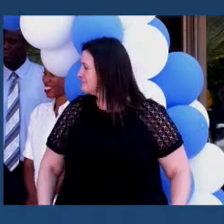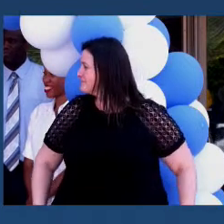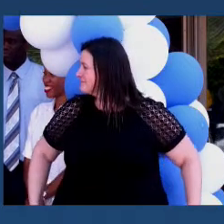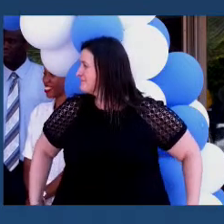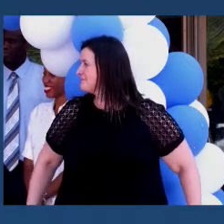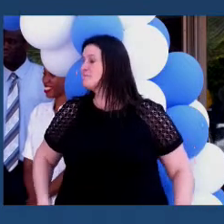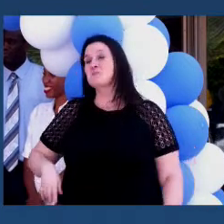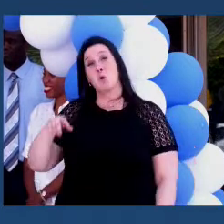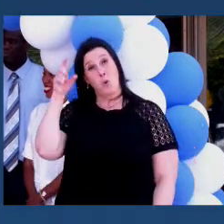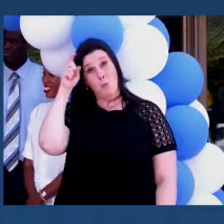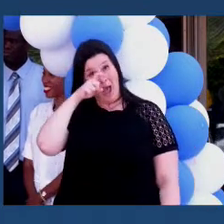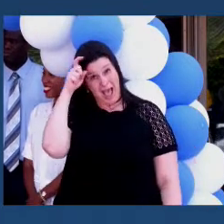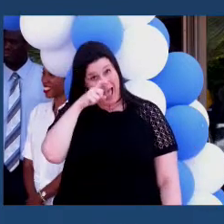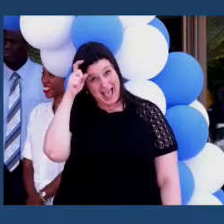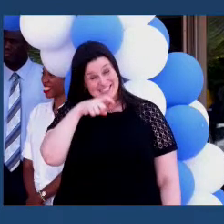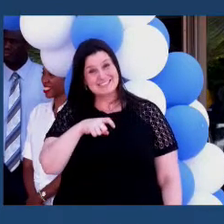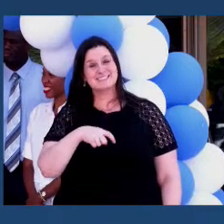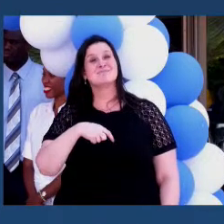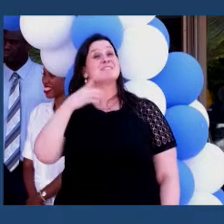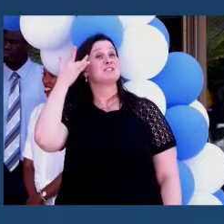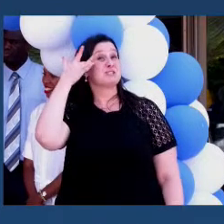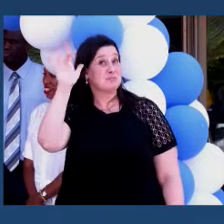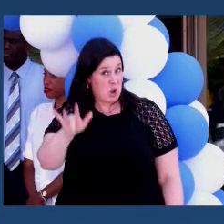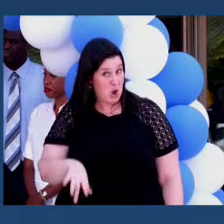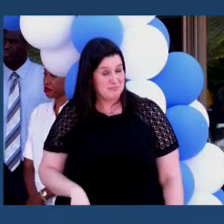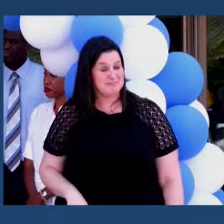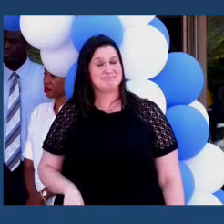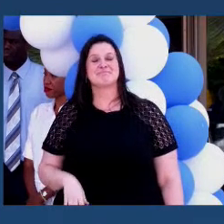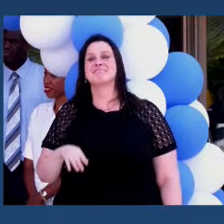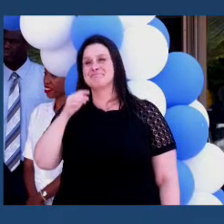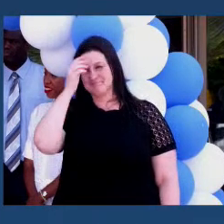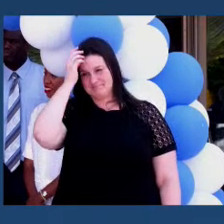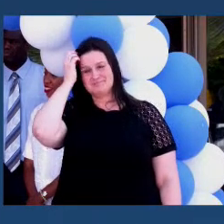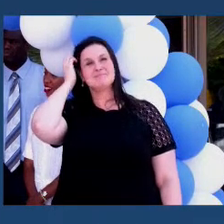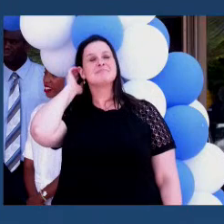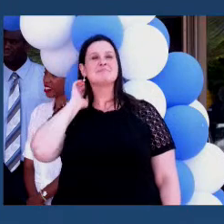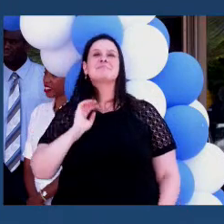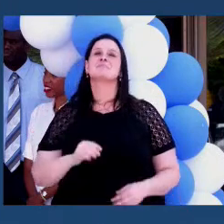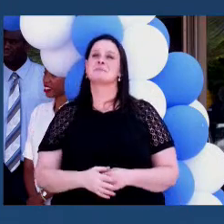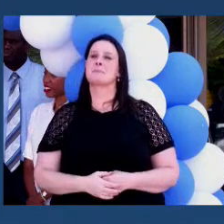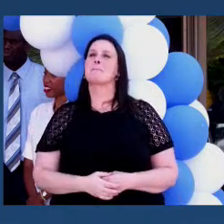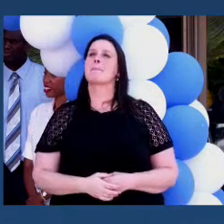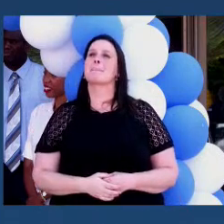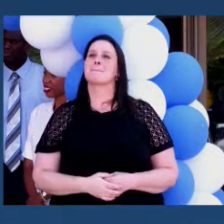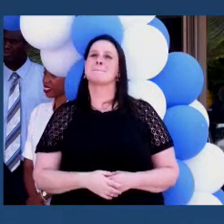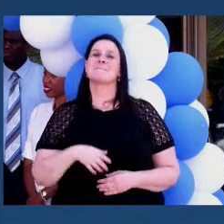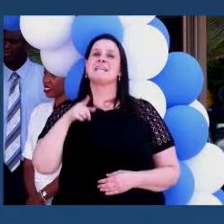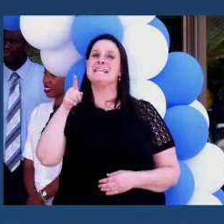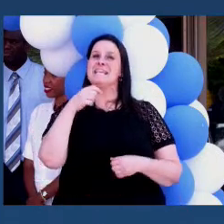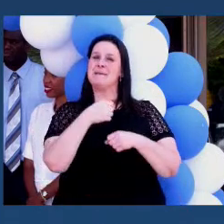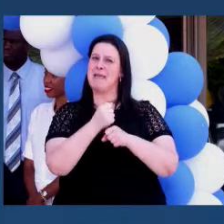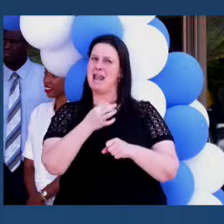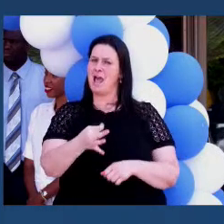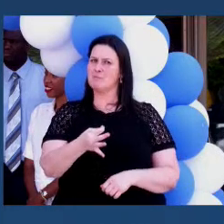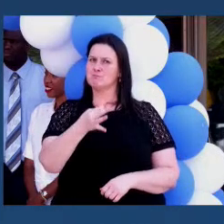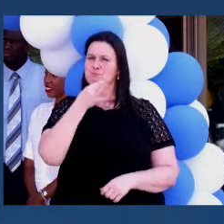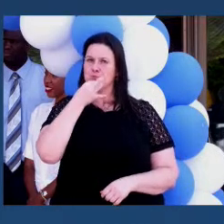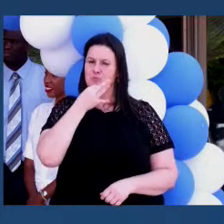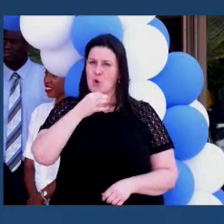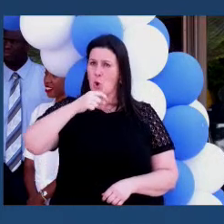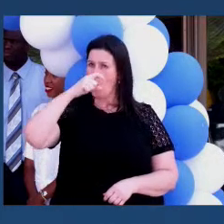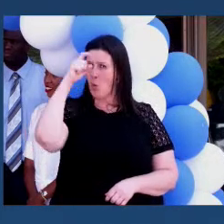quite wise and smart. And he made an astute,